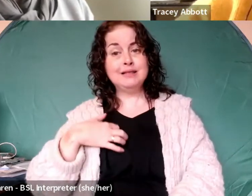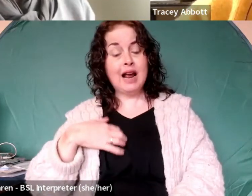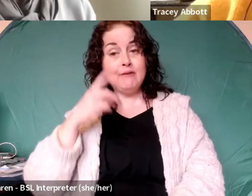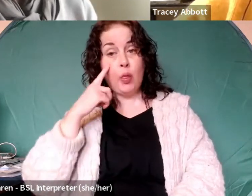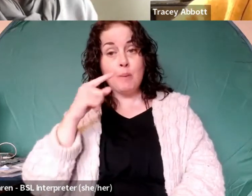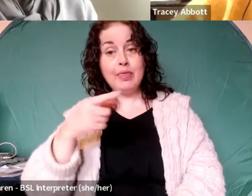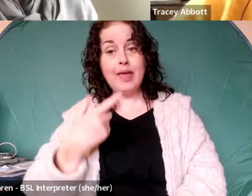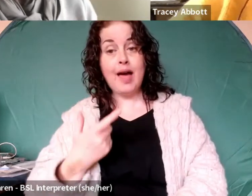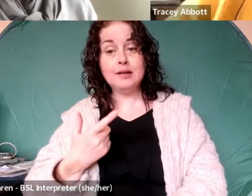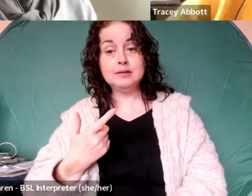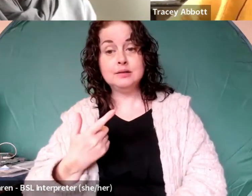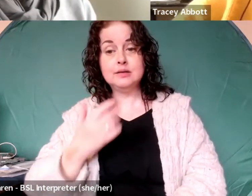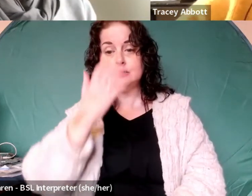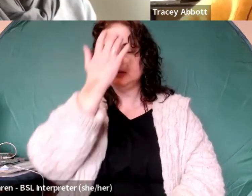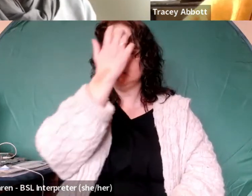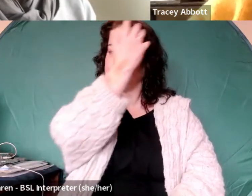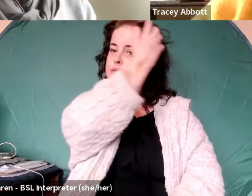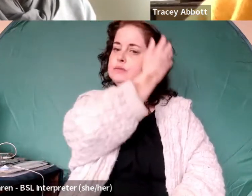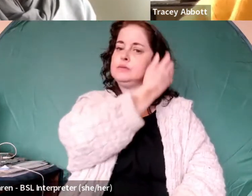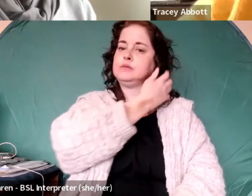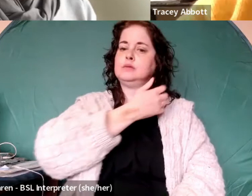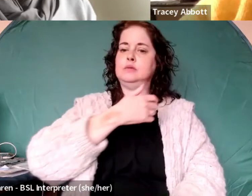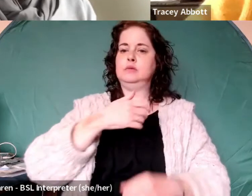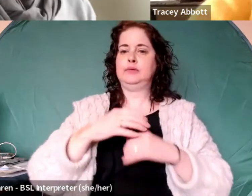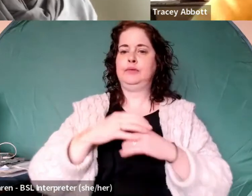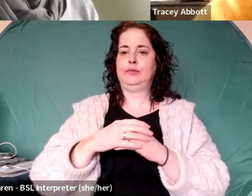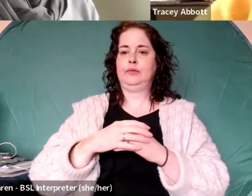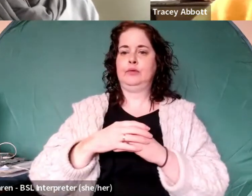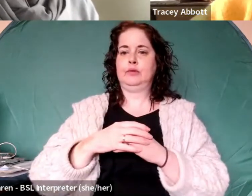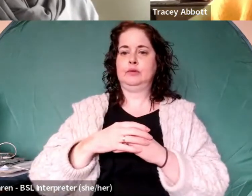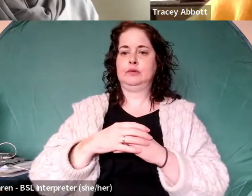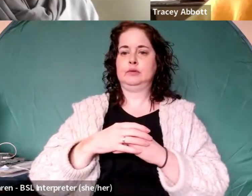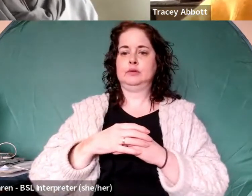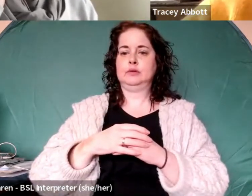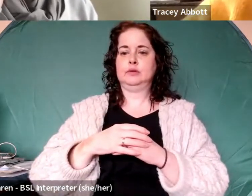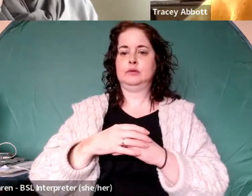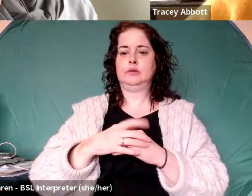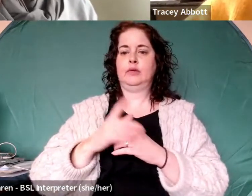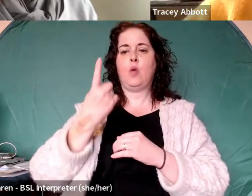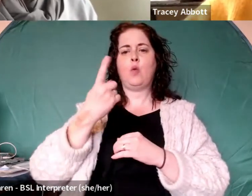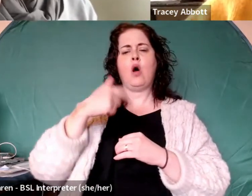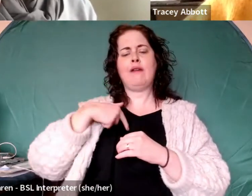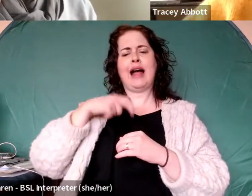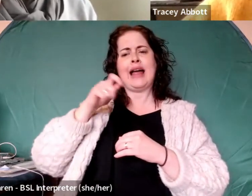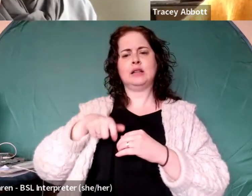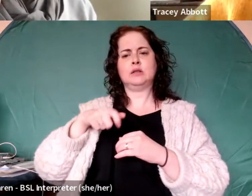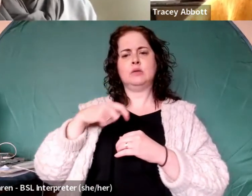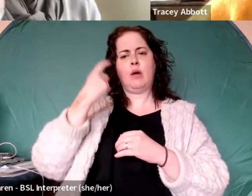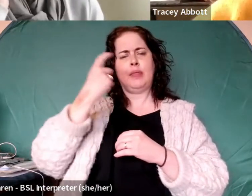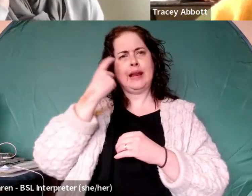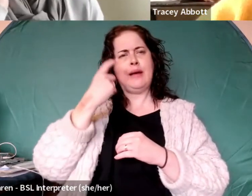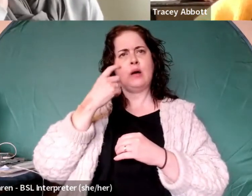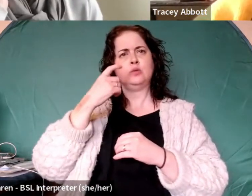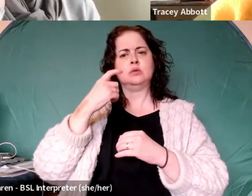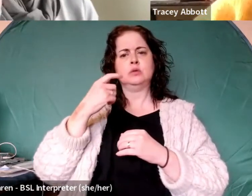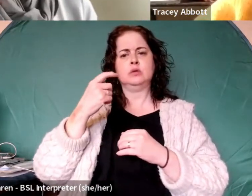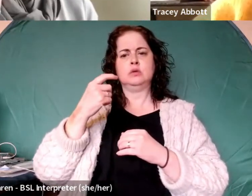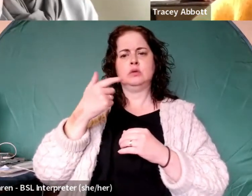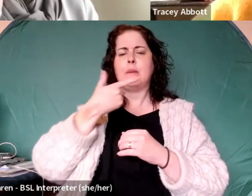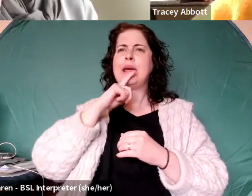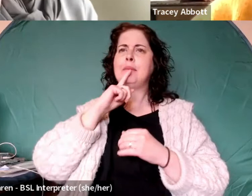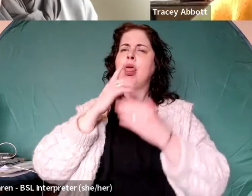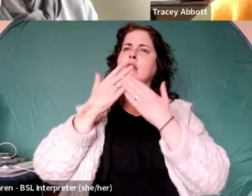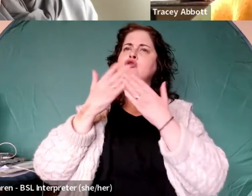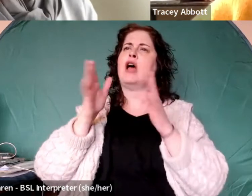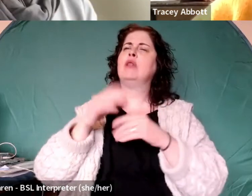consider that, to be honest. But it is. I'm so sorry. Some of our candidates, and I'm not just thinking about, you know, I'm just thinking about people